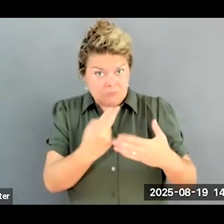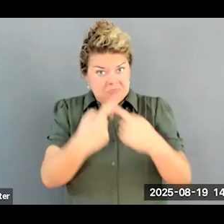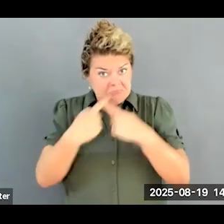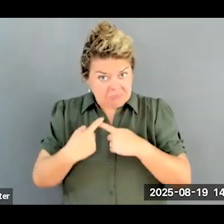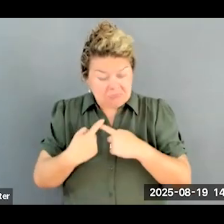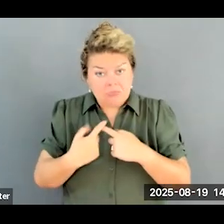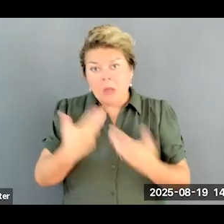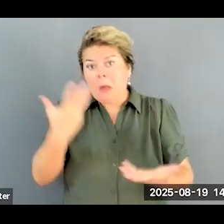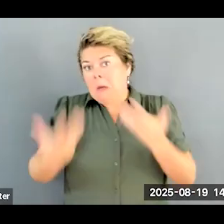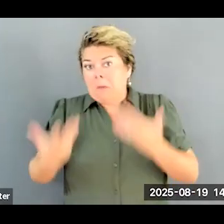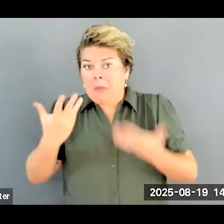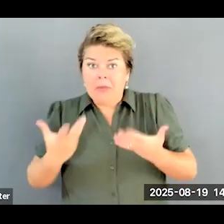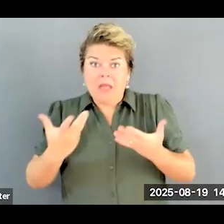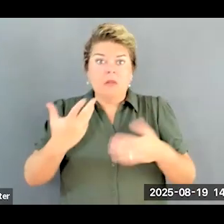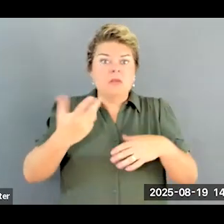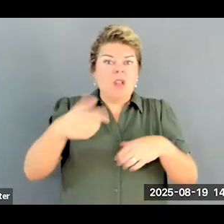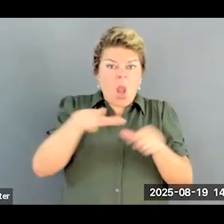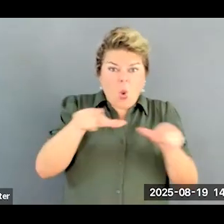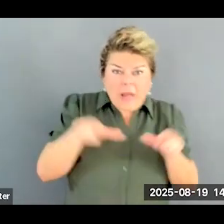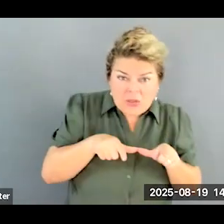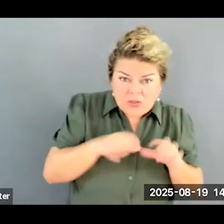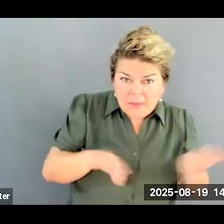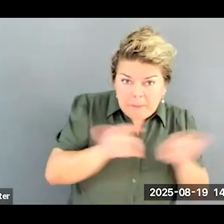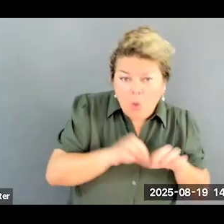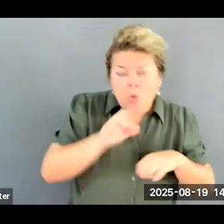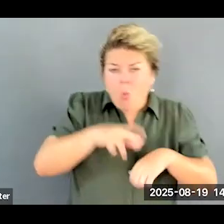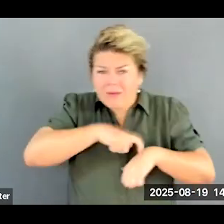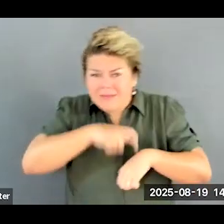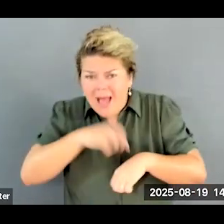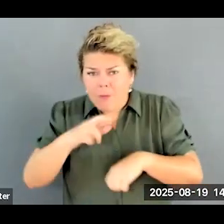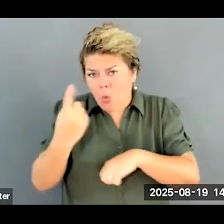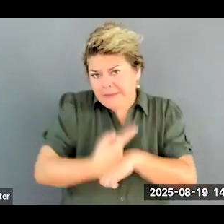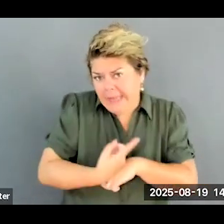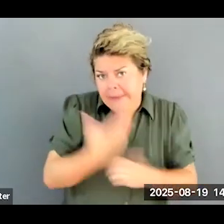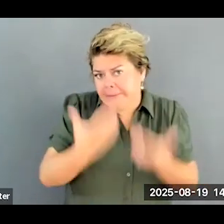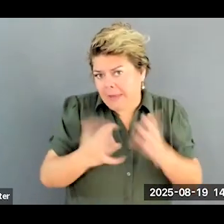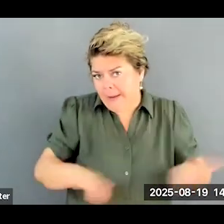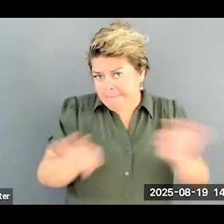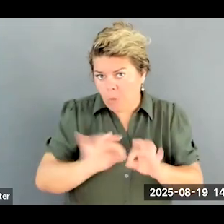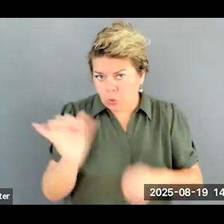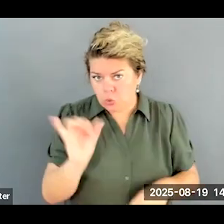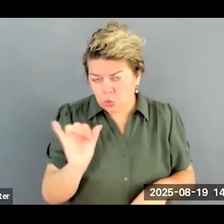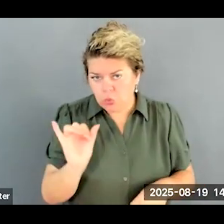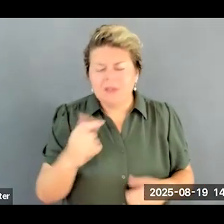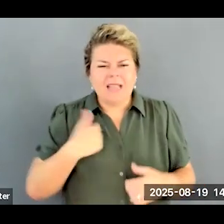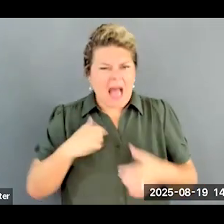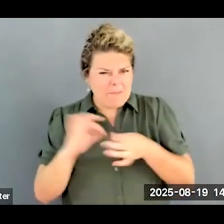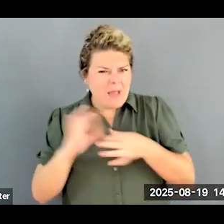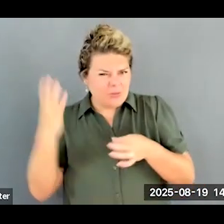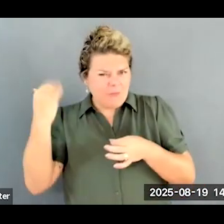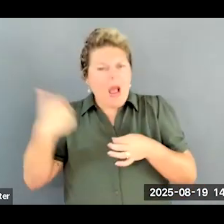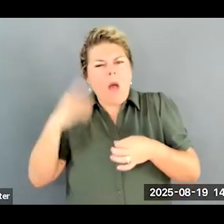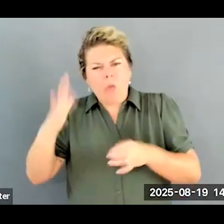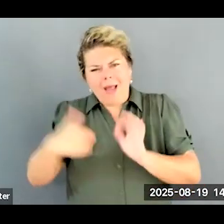location of an activity or the time or date that the photo might be occurring. And like I said earlier, we'll have some